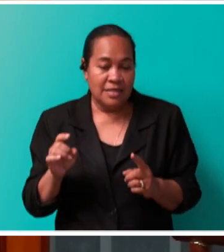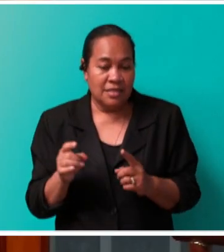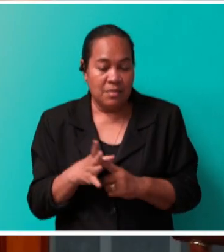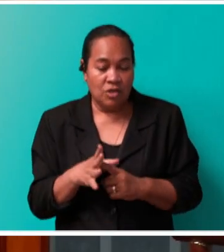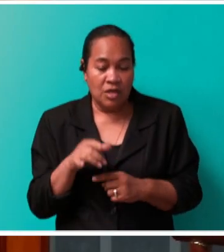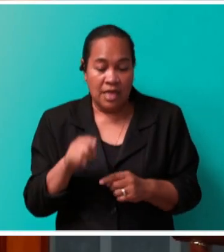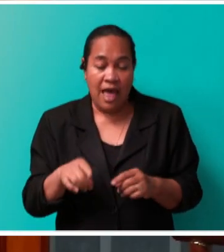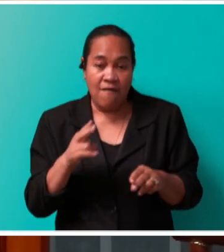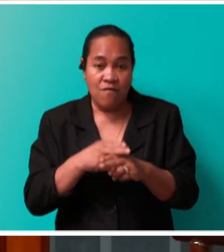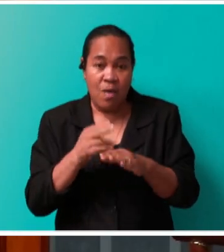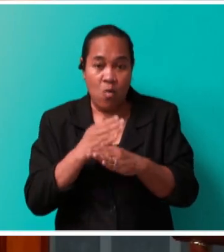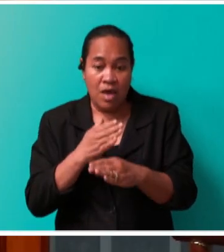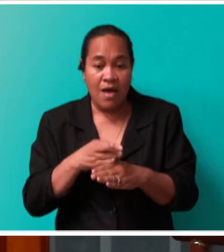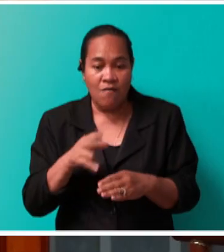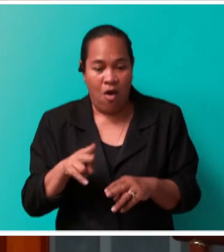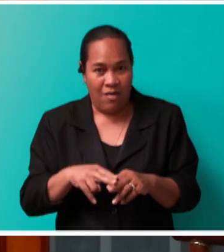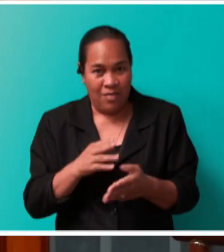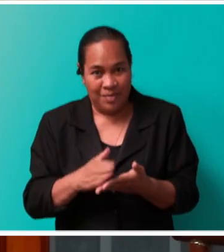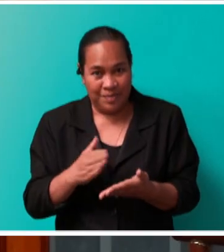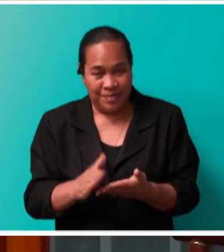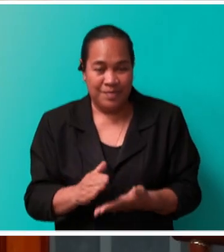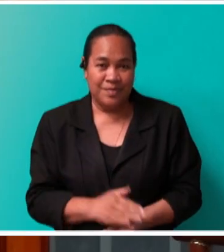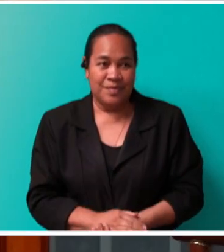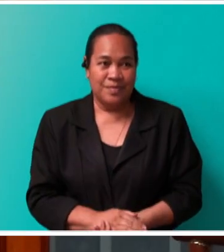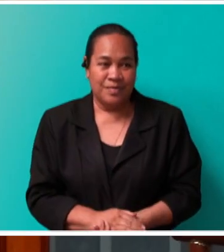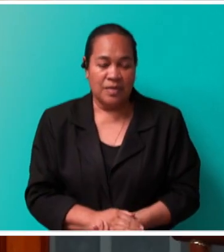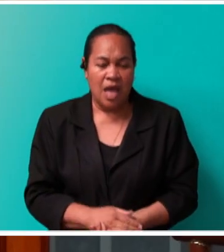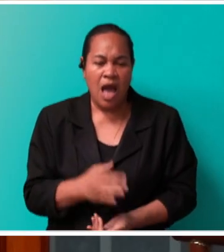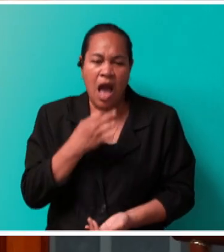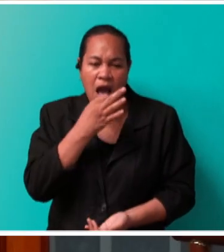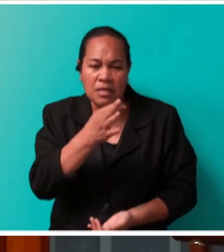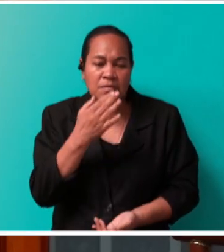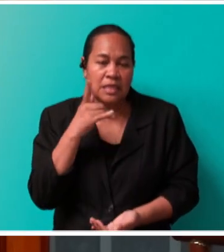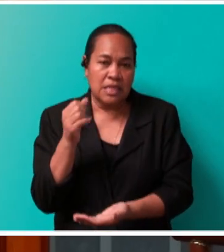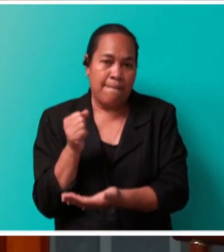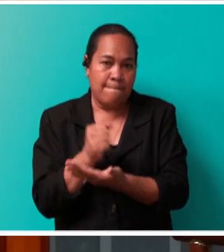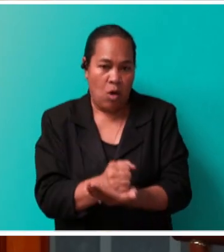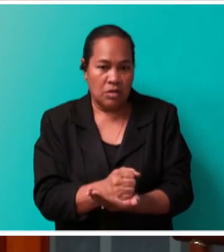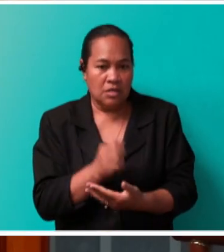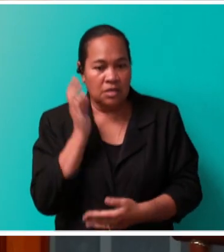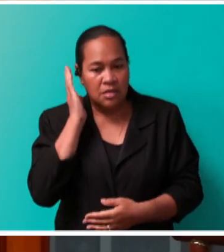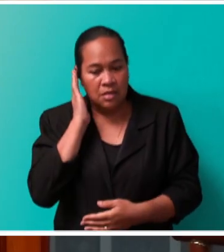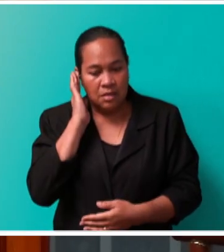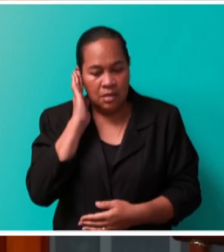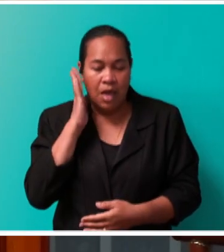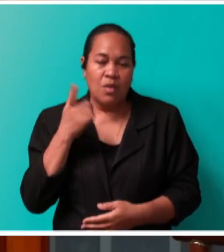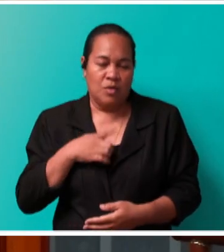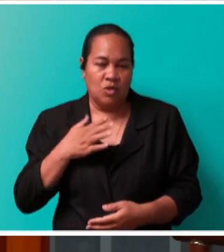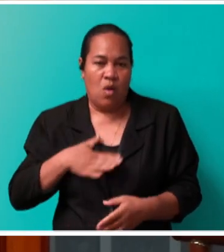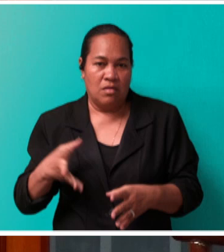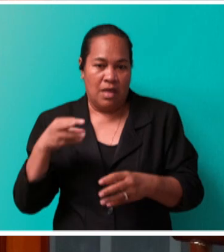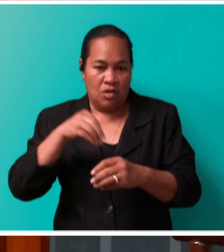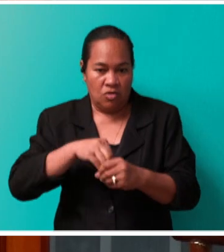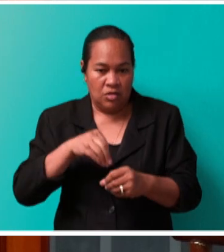framework for FNPF members. I call on members to support a rigorous, inclusive,